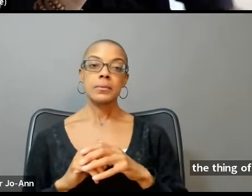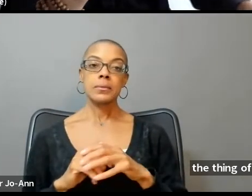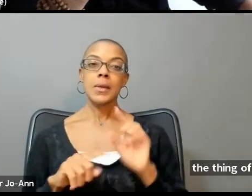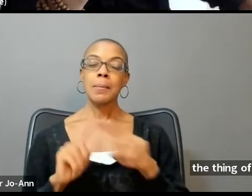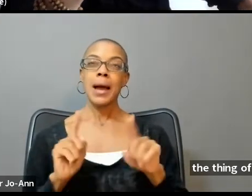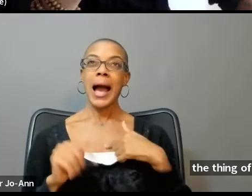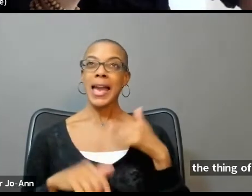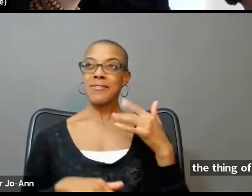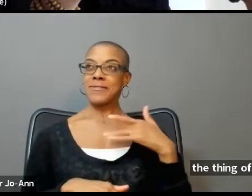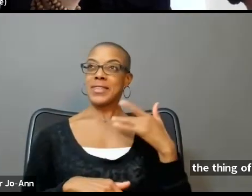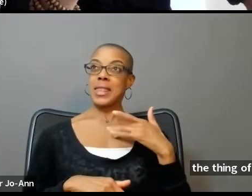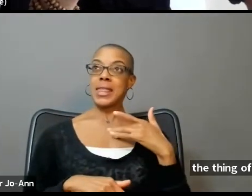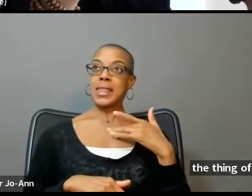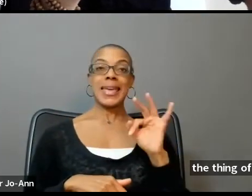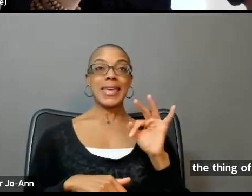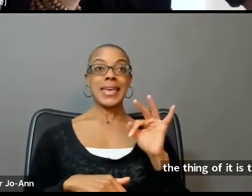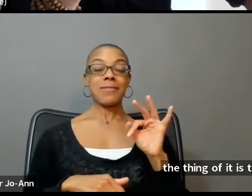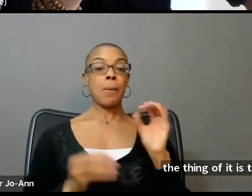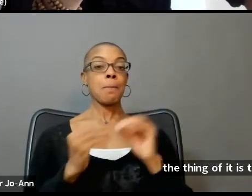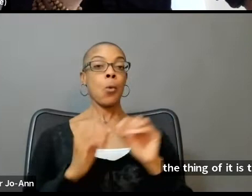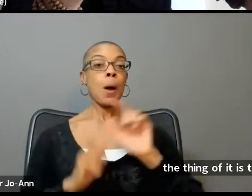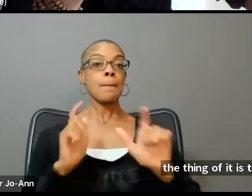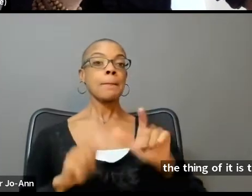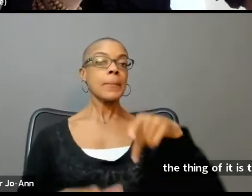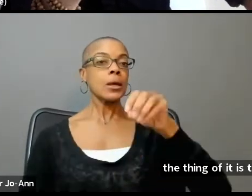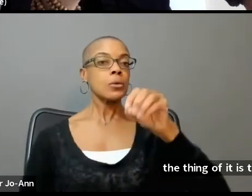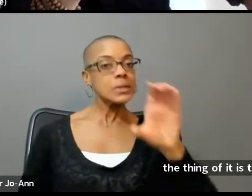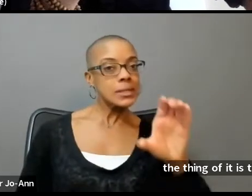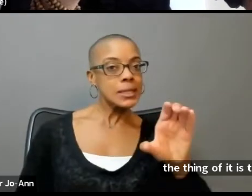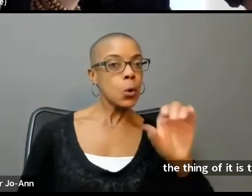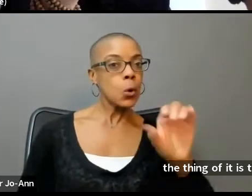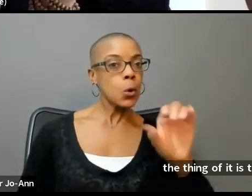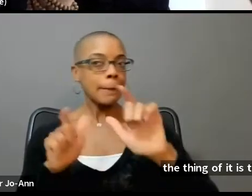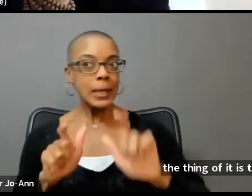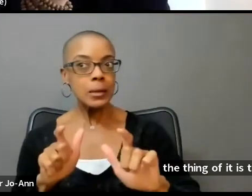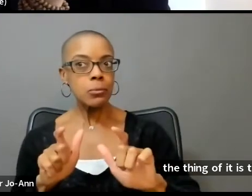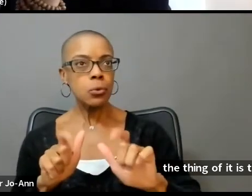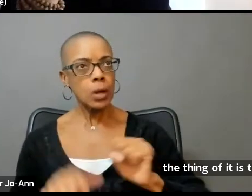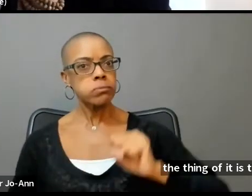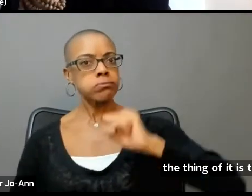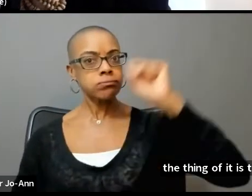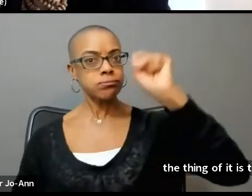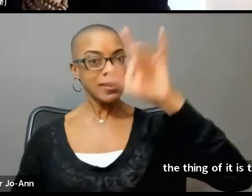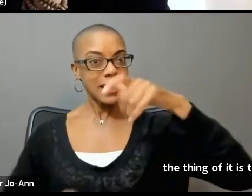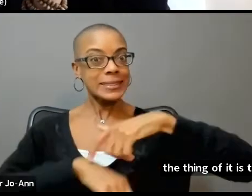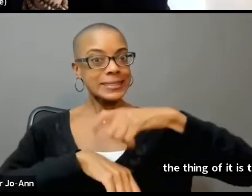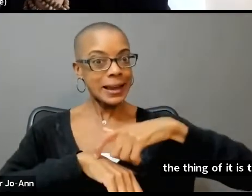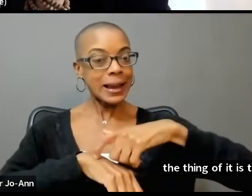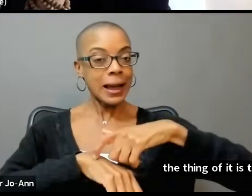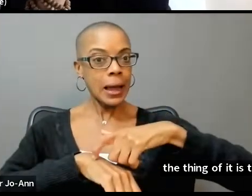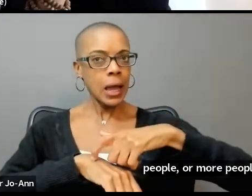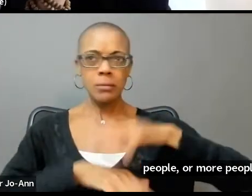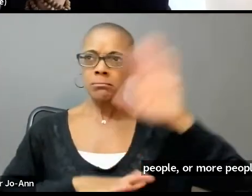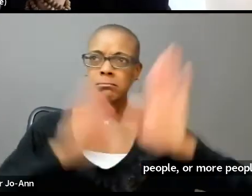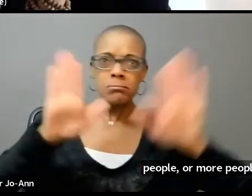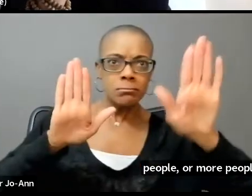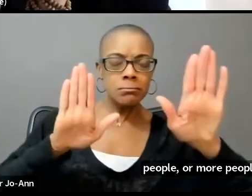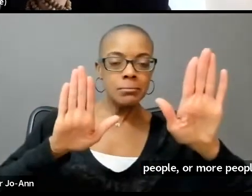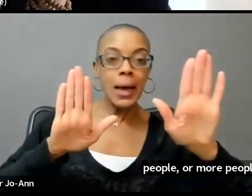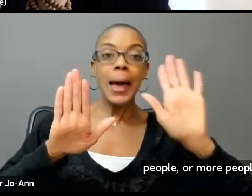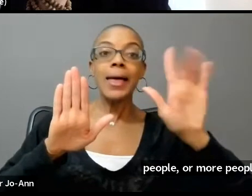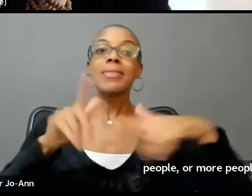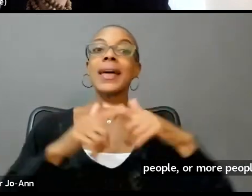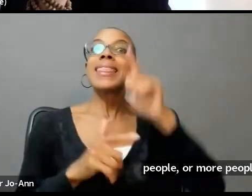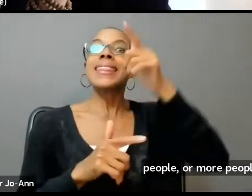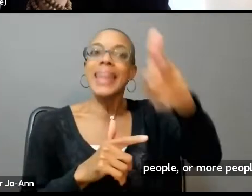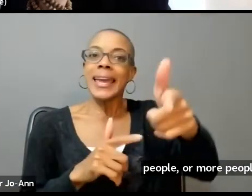Black people or more people of color had spoken up in that moment, things might have been different later. So